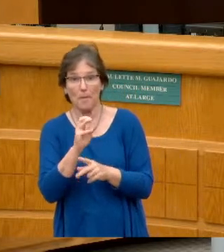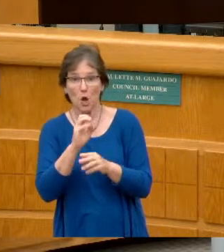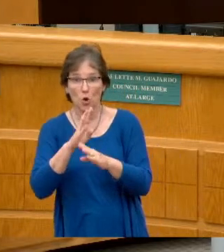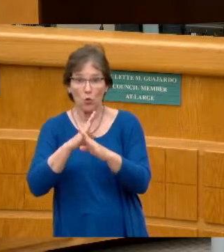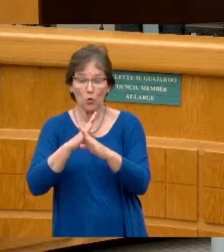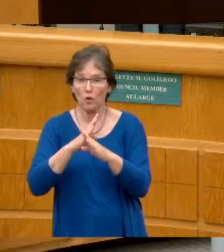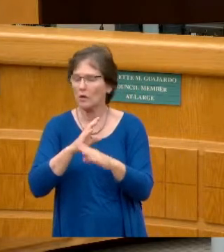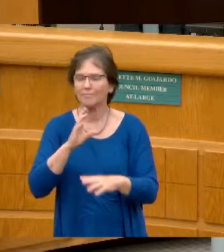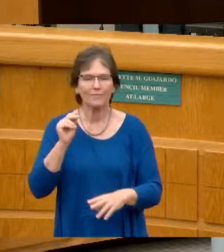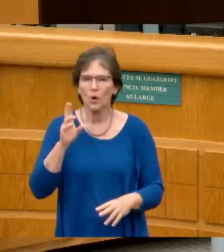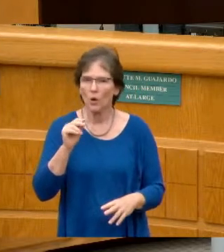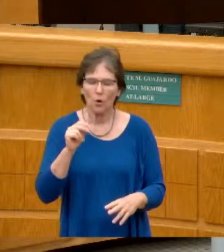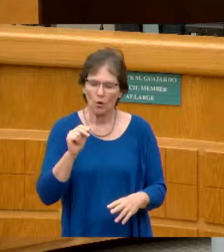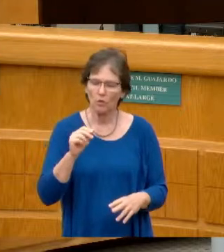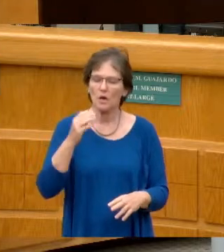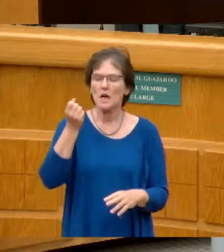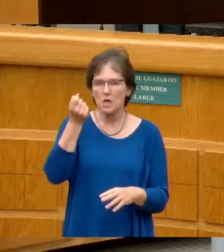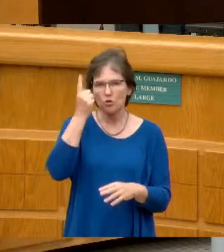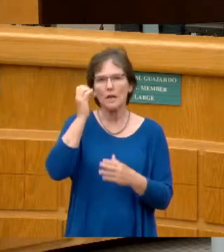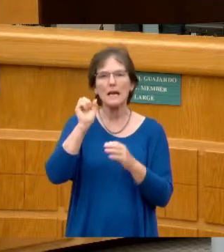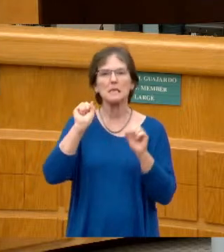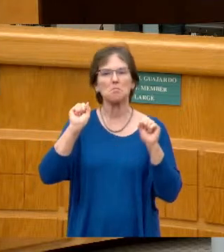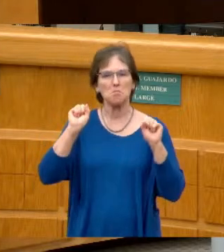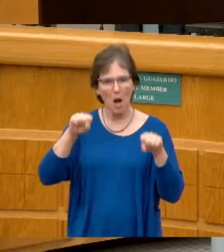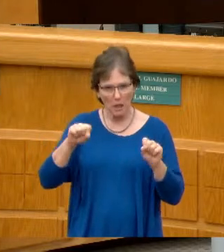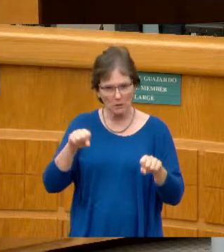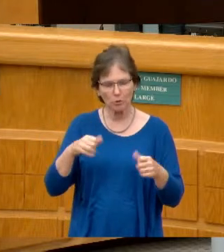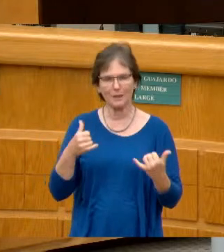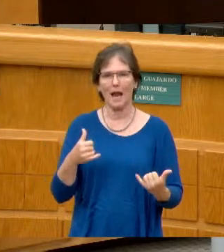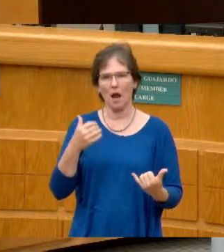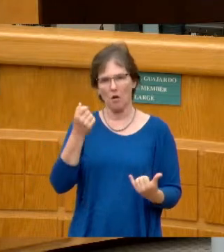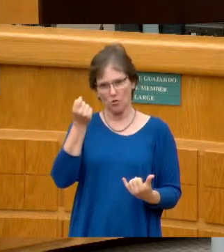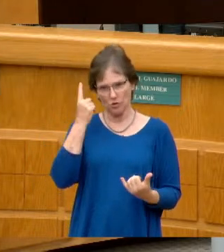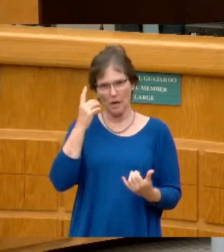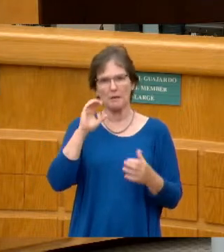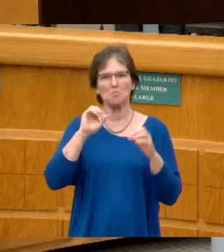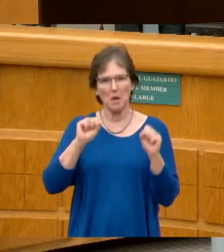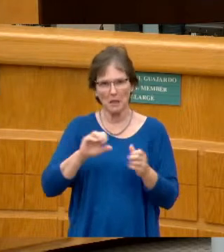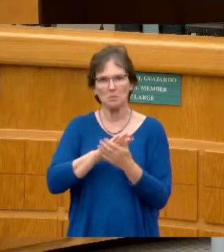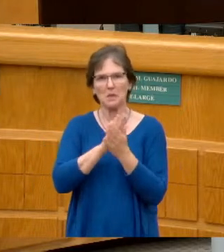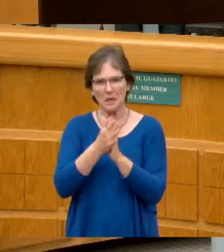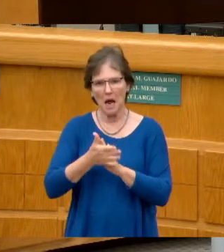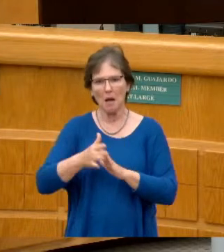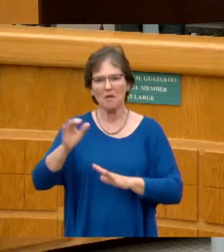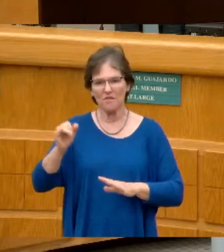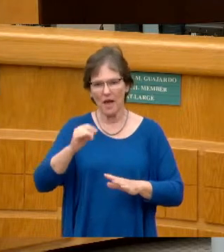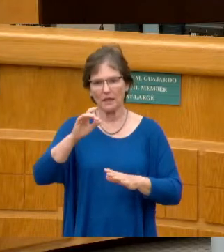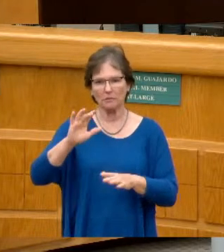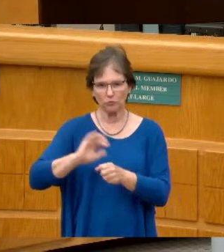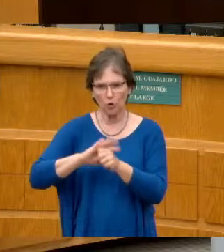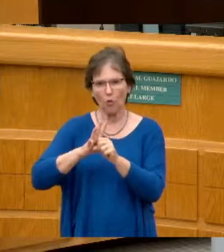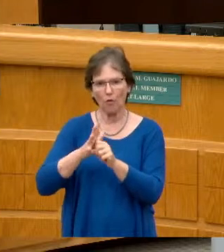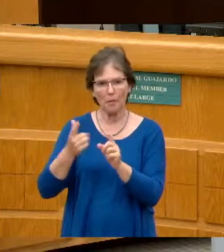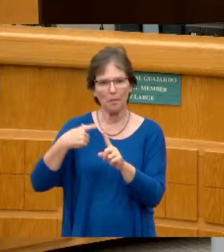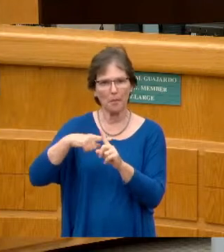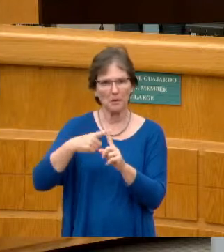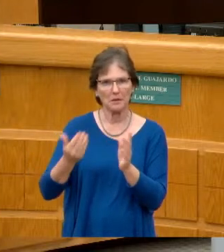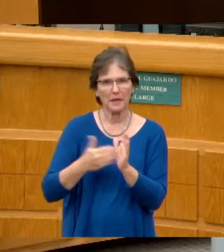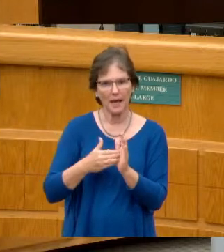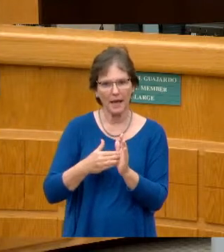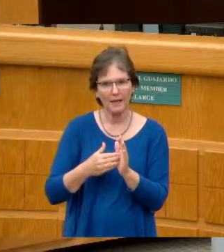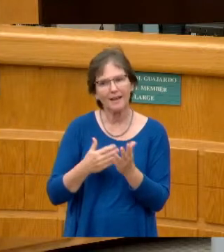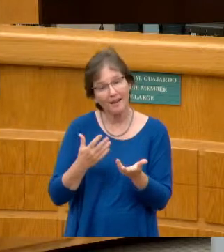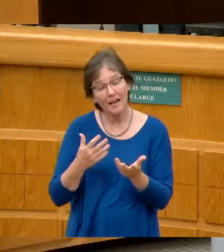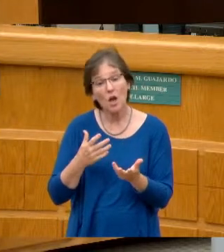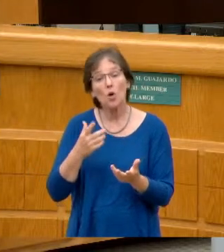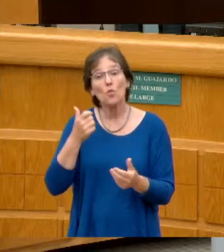of 367,000 residents, this is what it means to me. Do not let your guard down. That is the message I